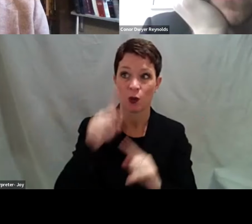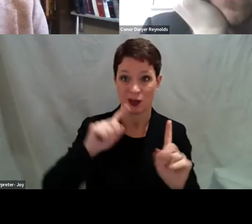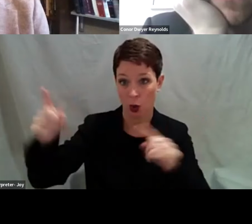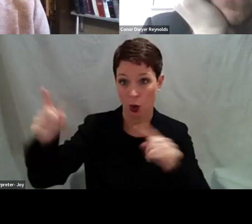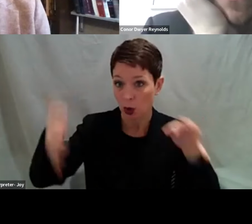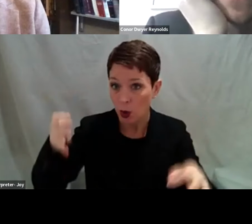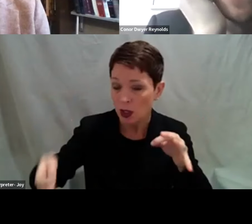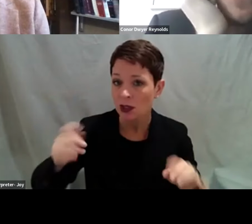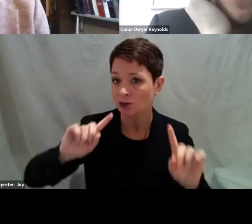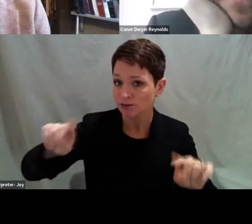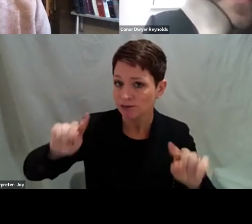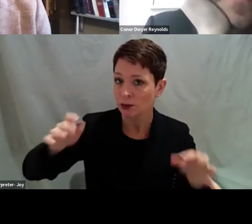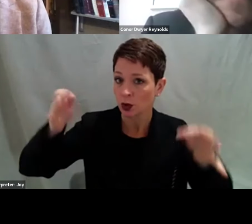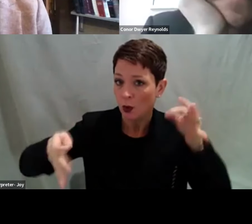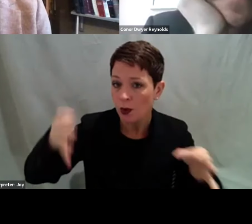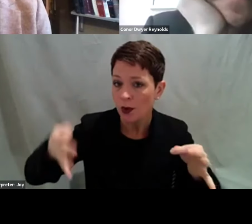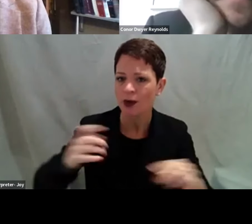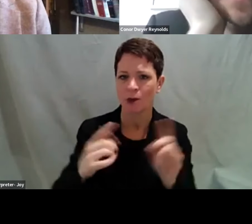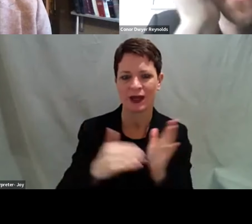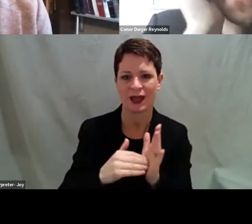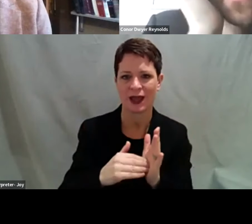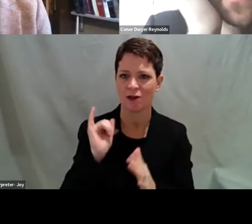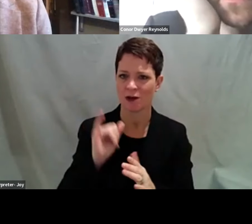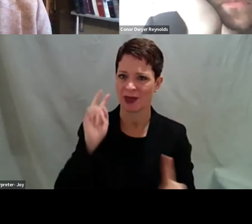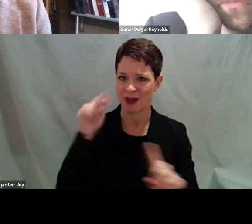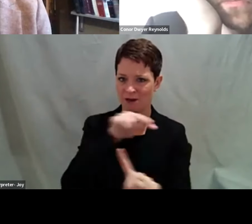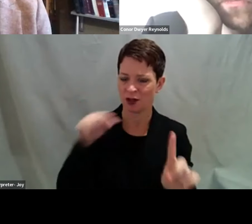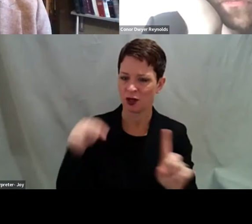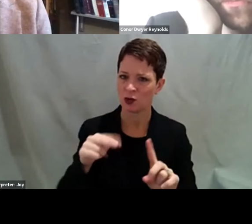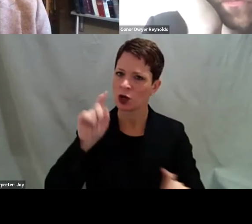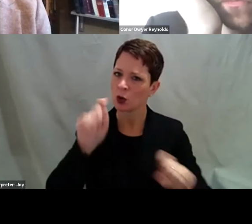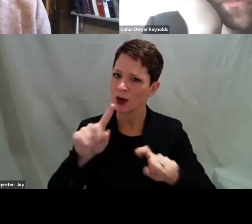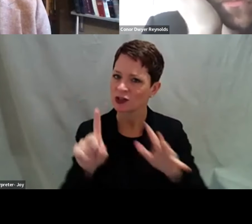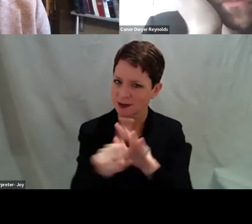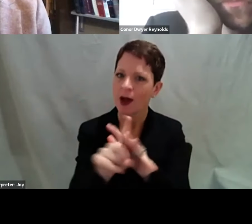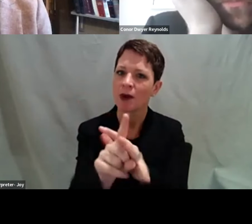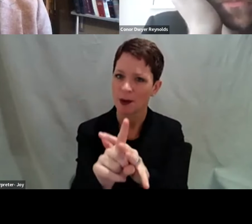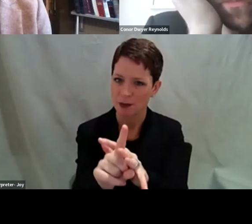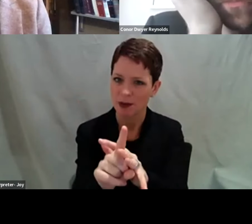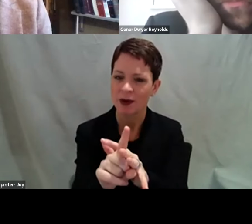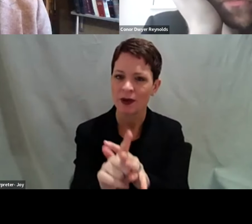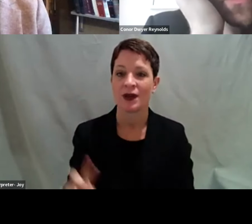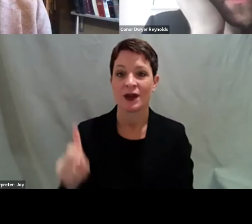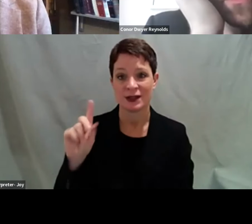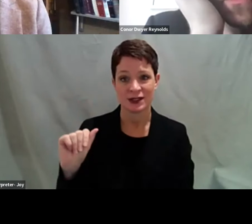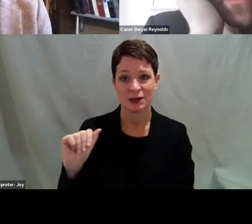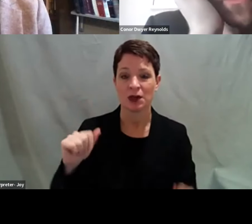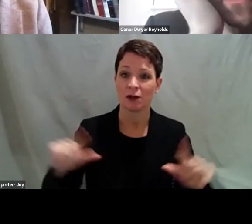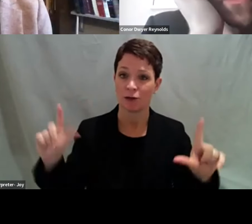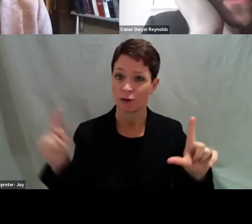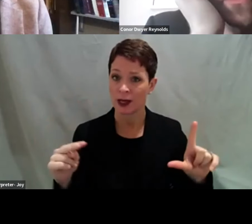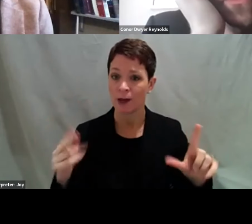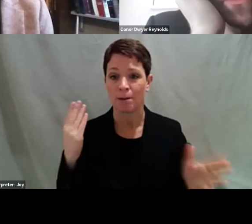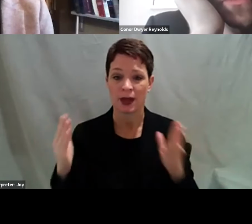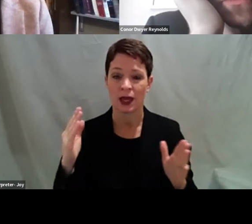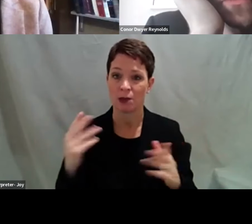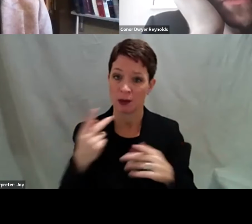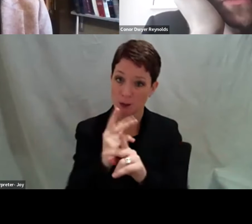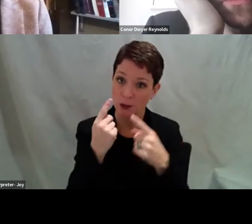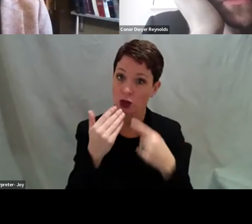And one thing I think comes from this use are a set of questions. So though the disability frame might serve